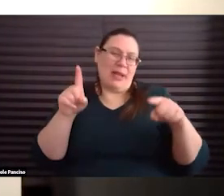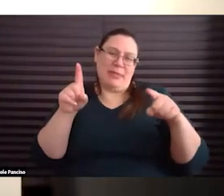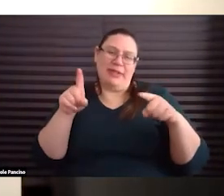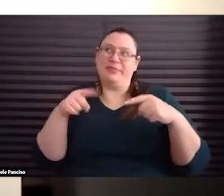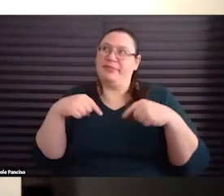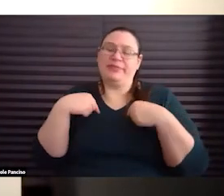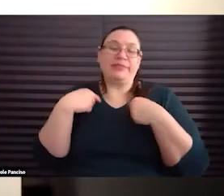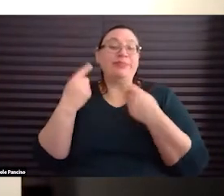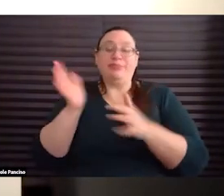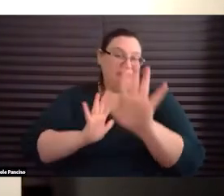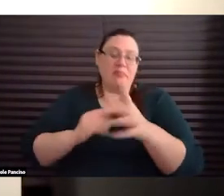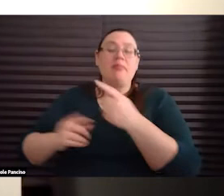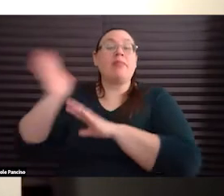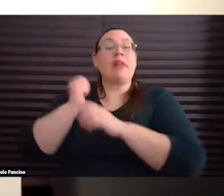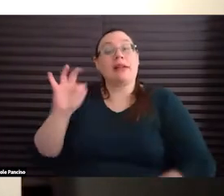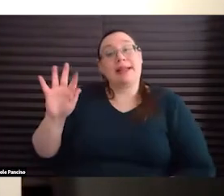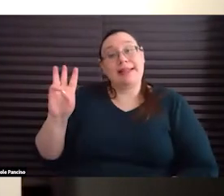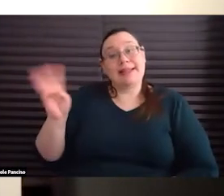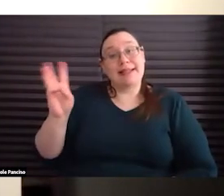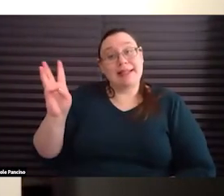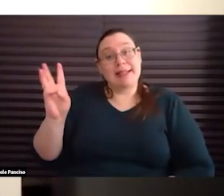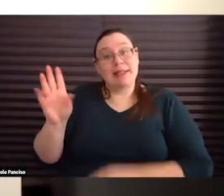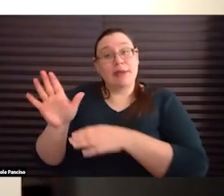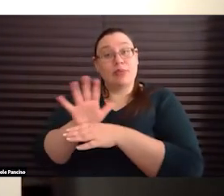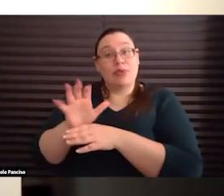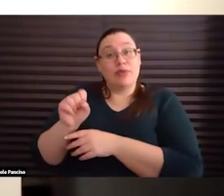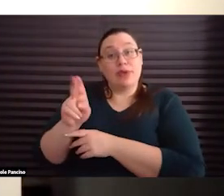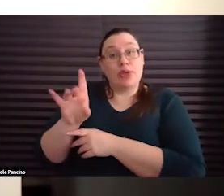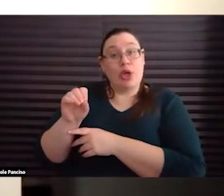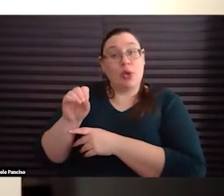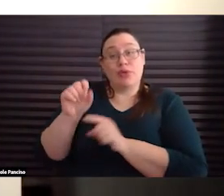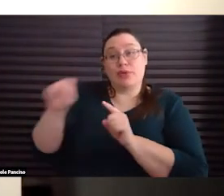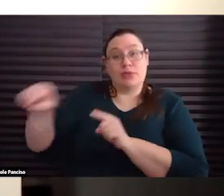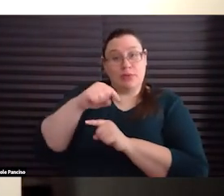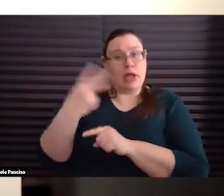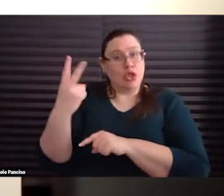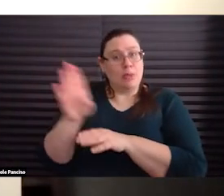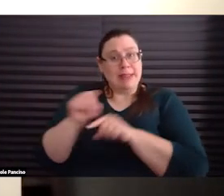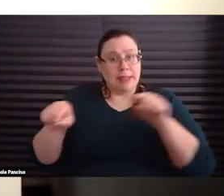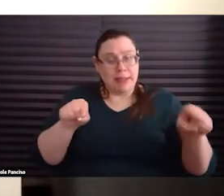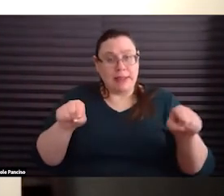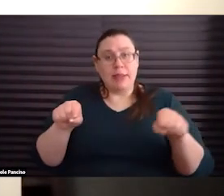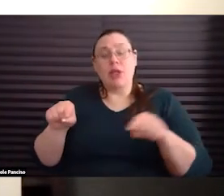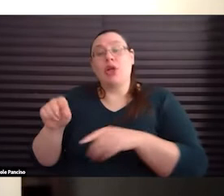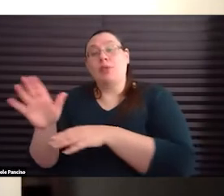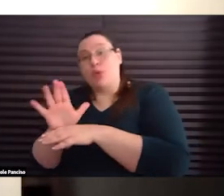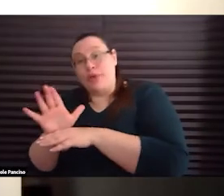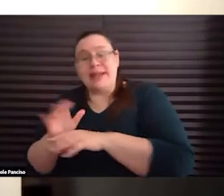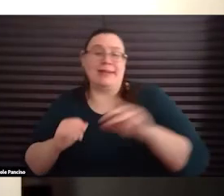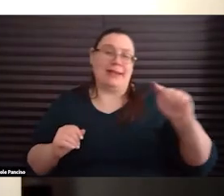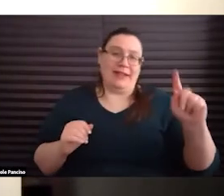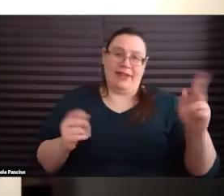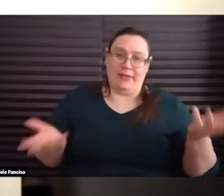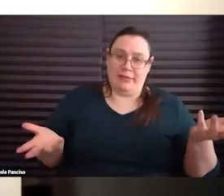the 1960s, the movie studios were all in two businesses: movies and television. The only exception